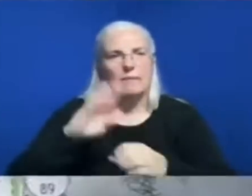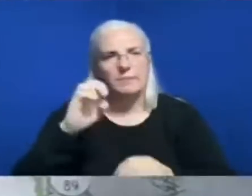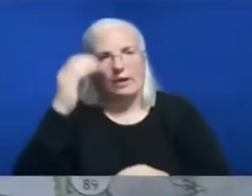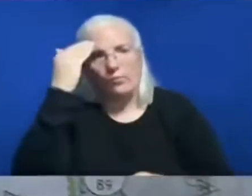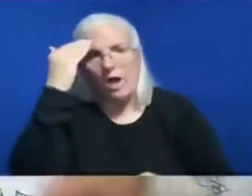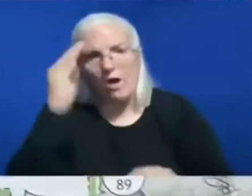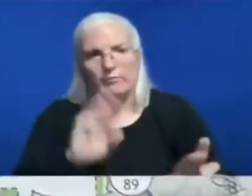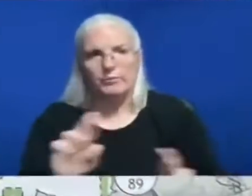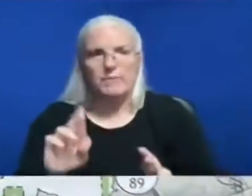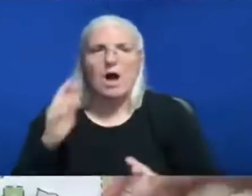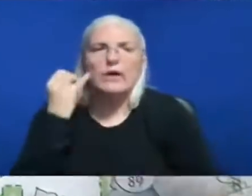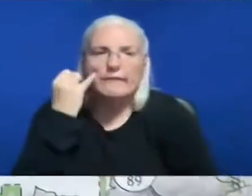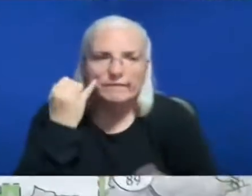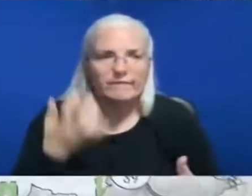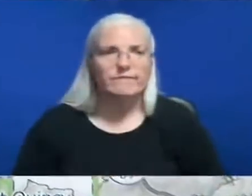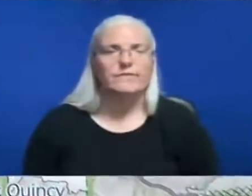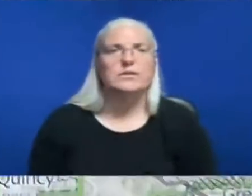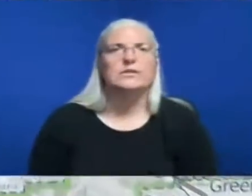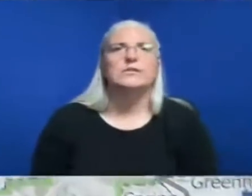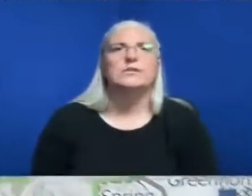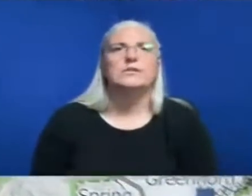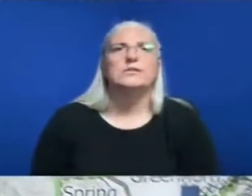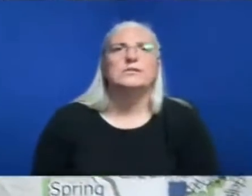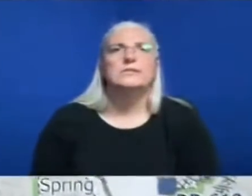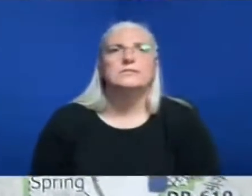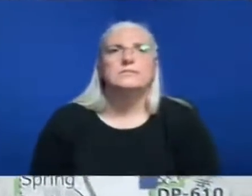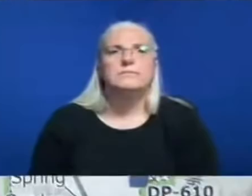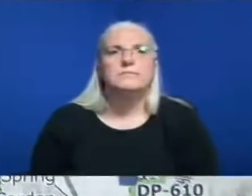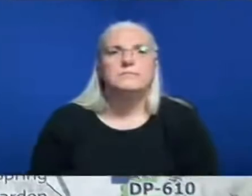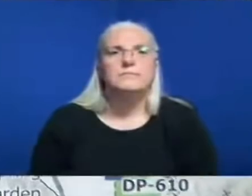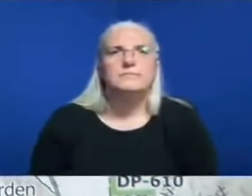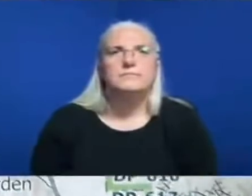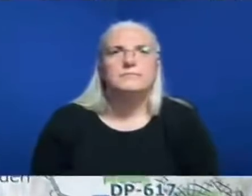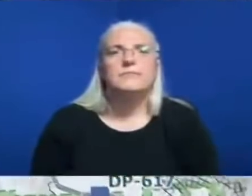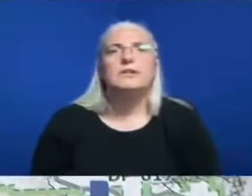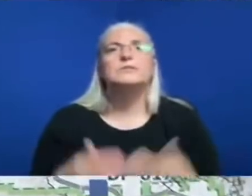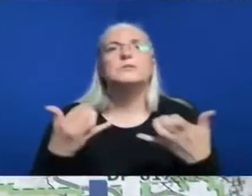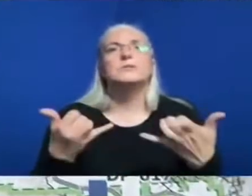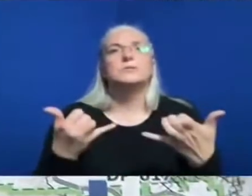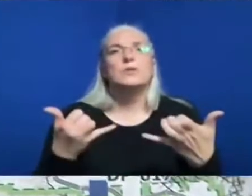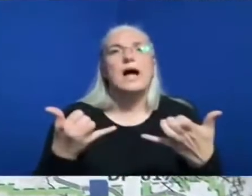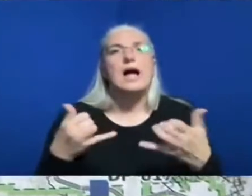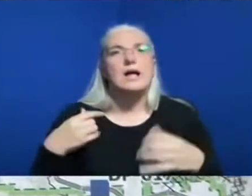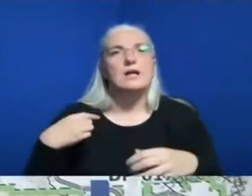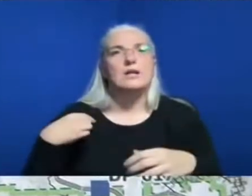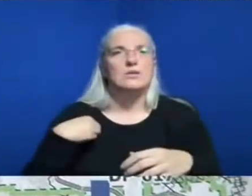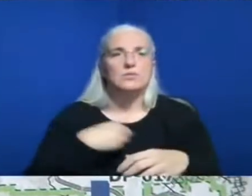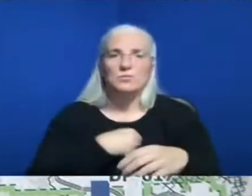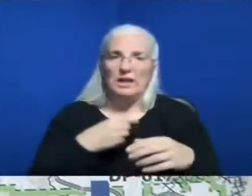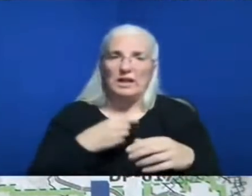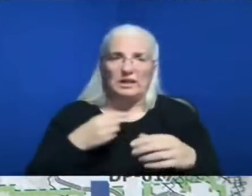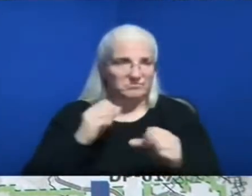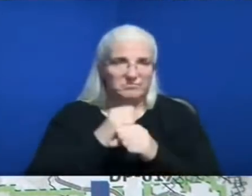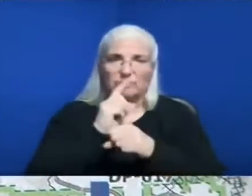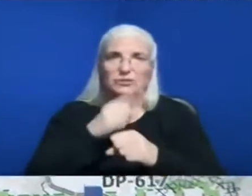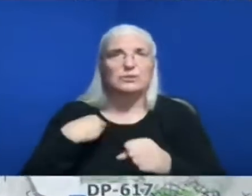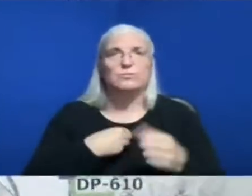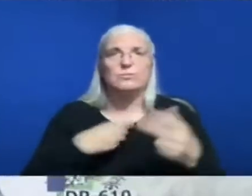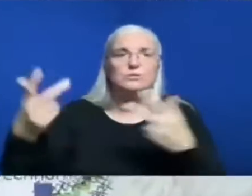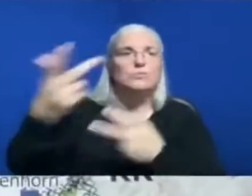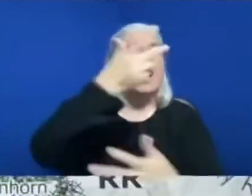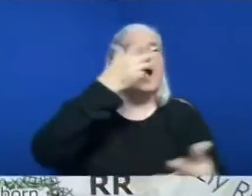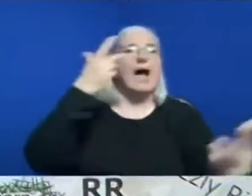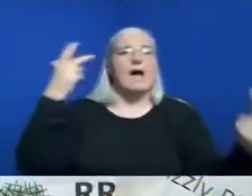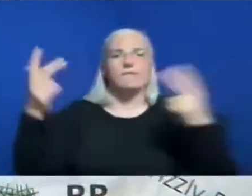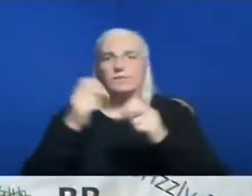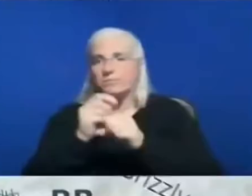in a patrol and mop-up stage. We're working closely with a lot of our cooperators in the area, and there's a lot of moving parts to what's going on with backhaul